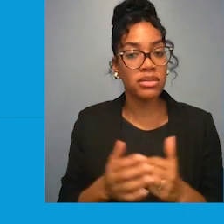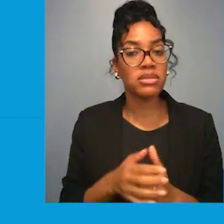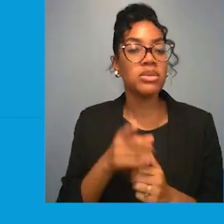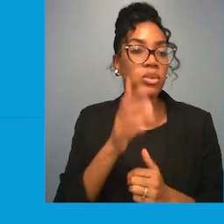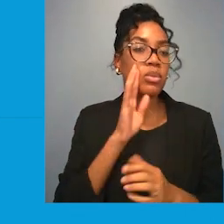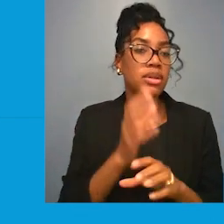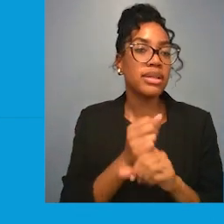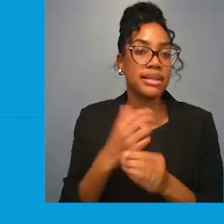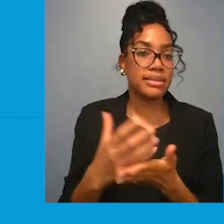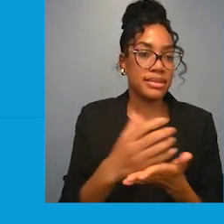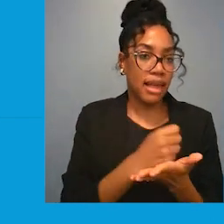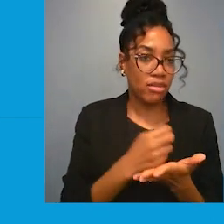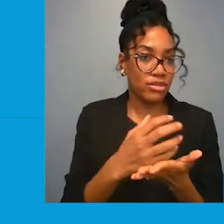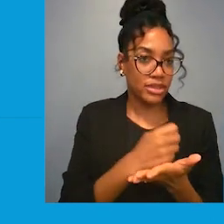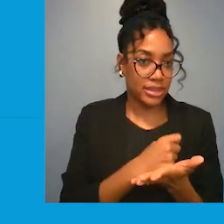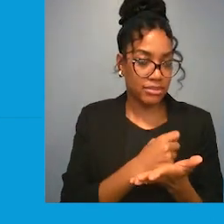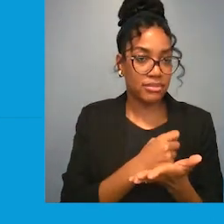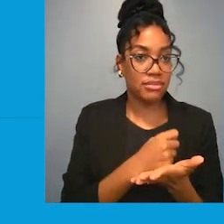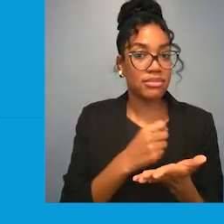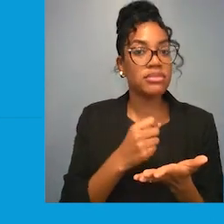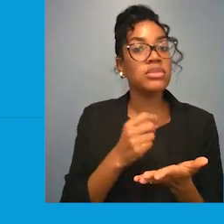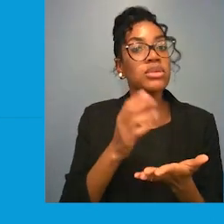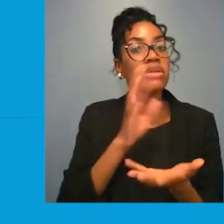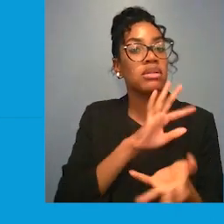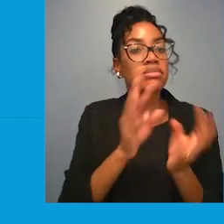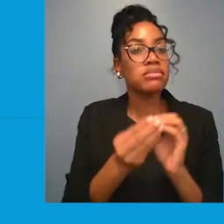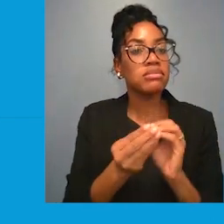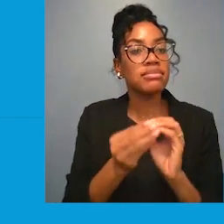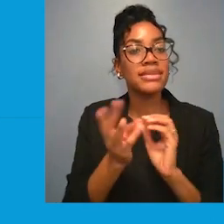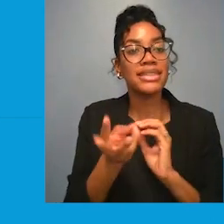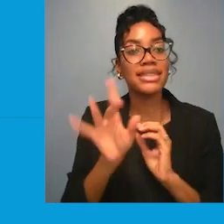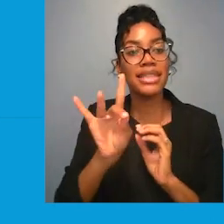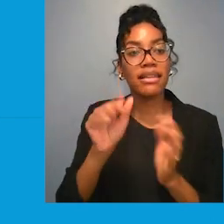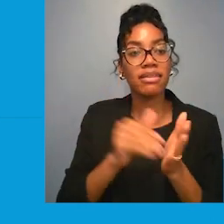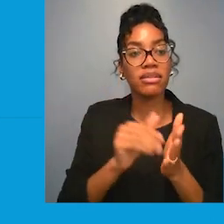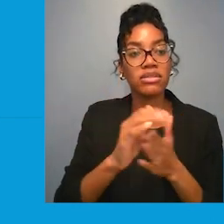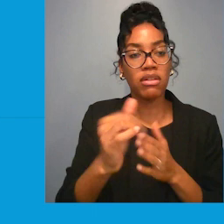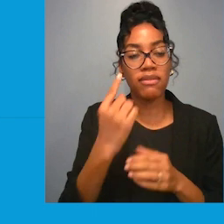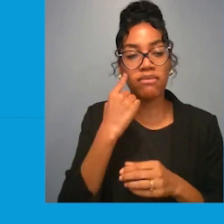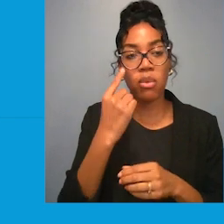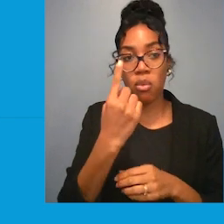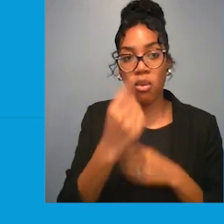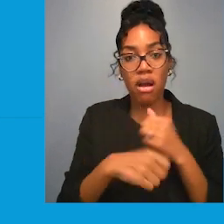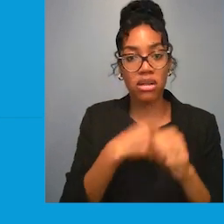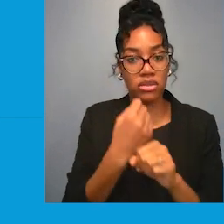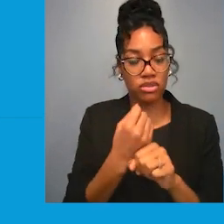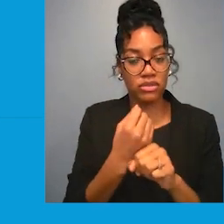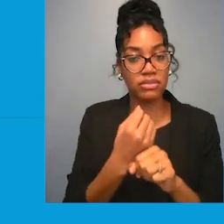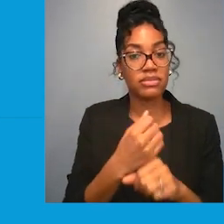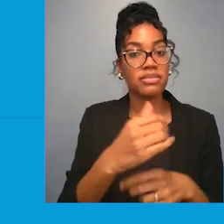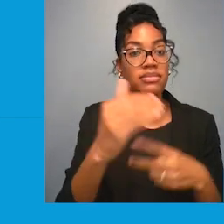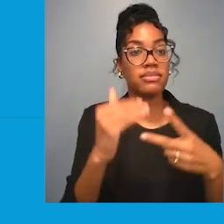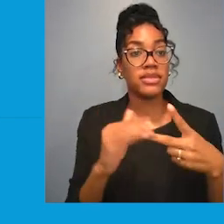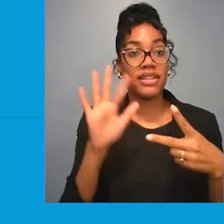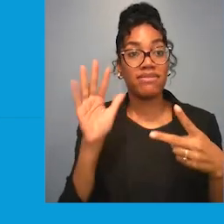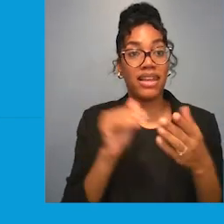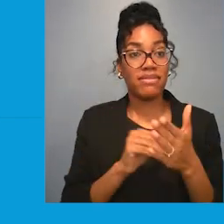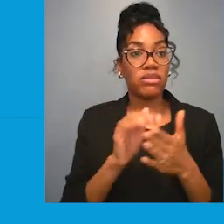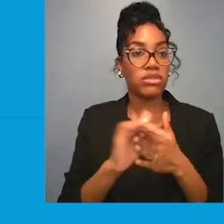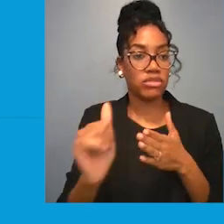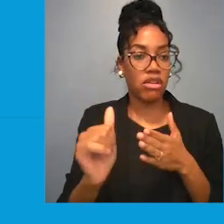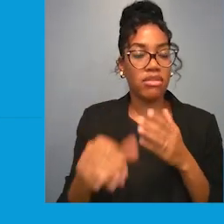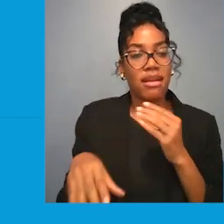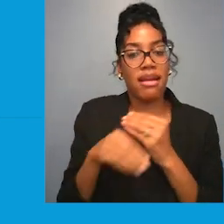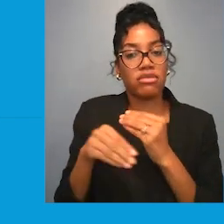salary or a stipend that will total $68,000 for the year, and then you get the $5,000 on the side for